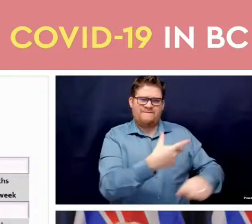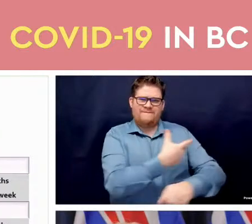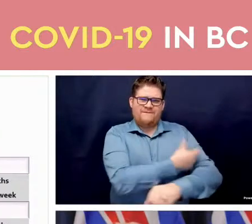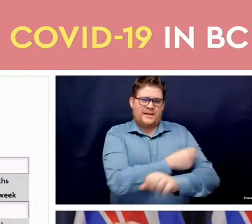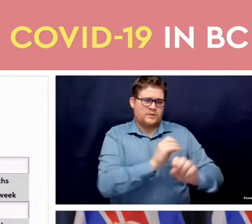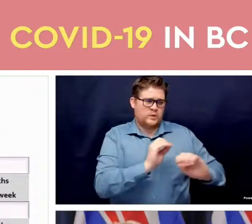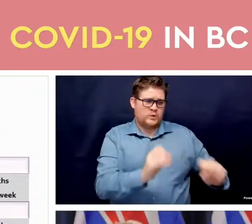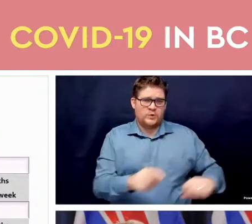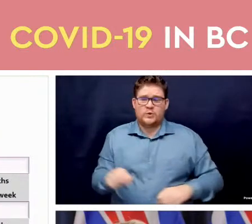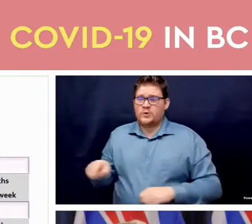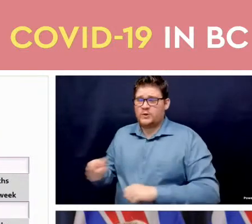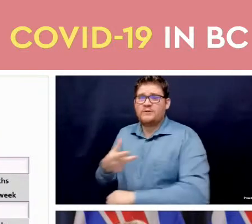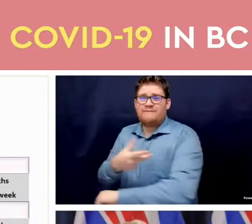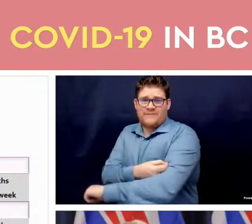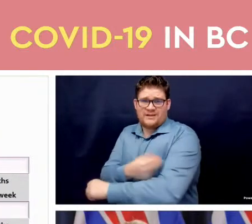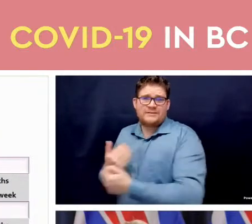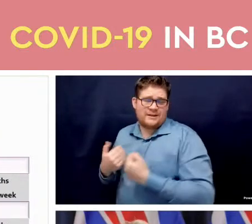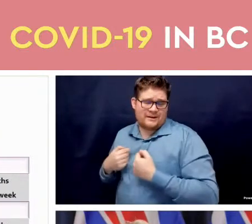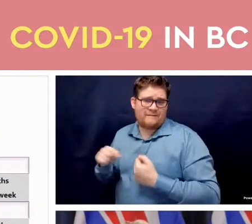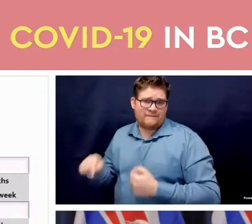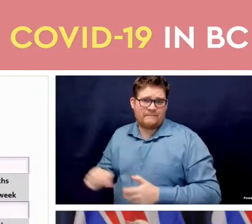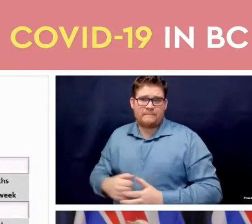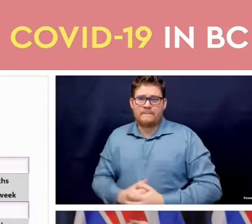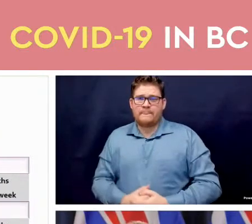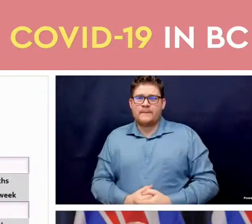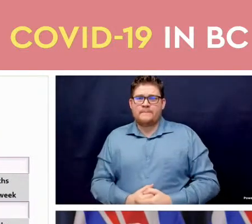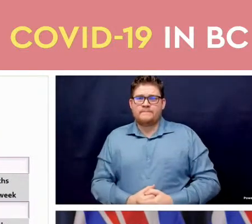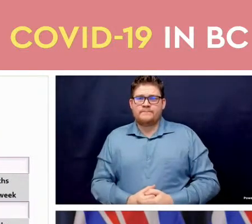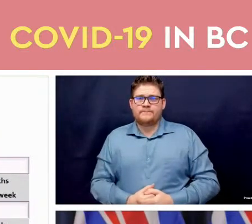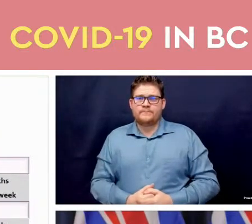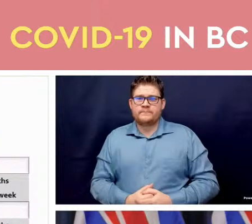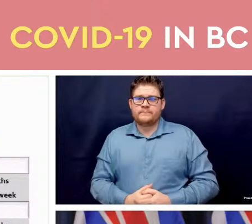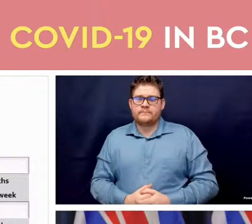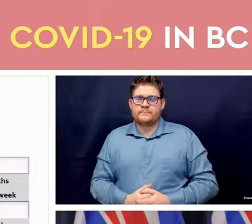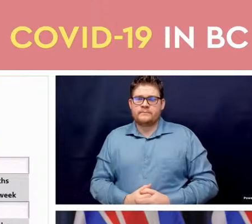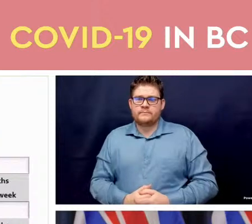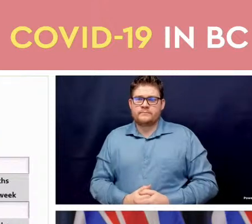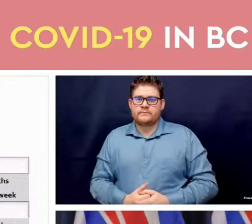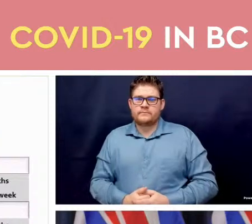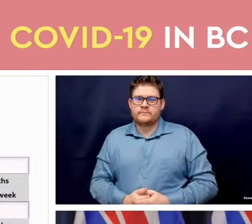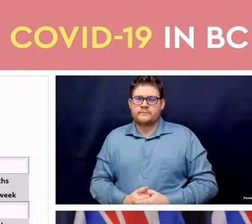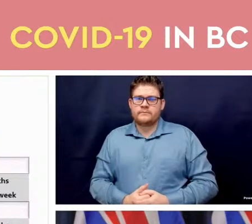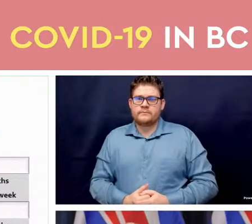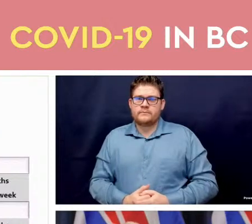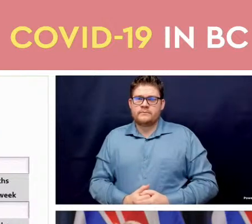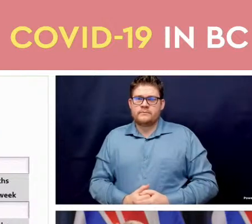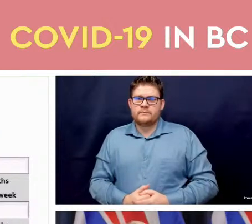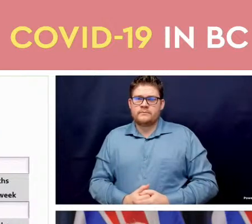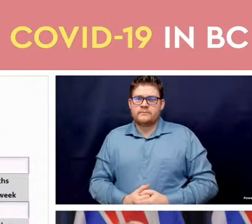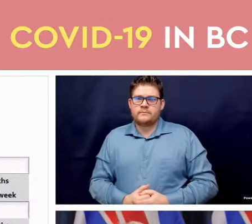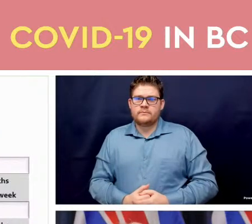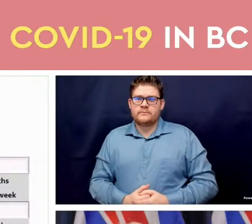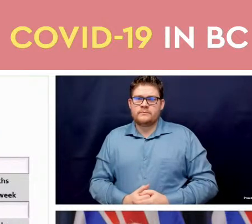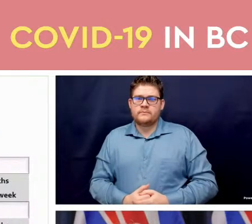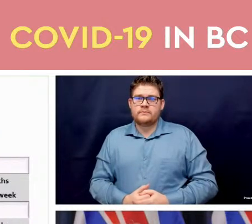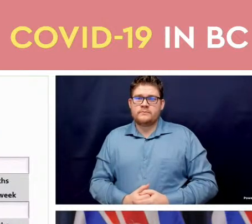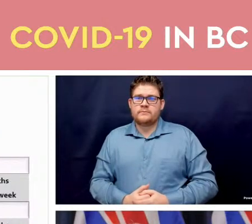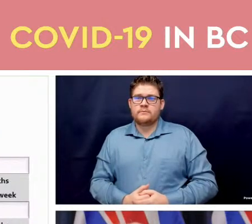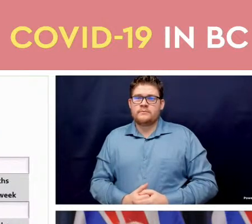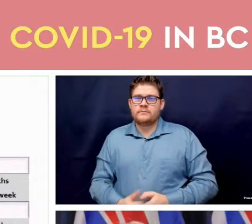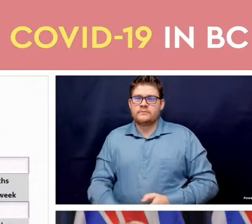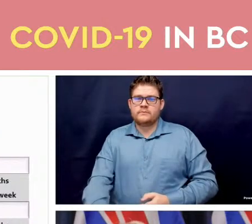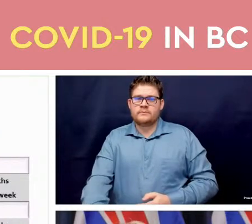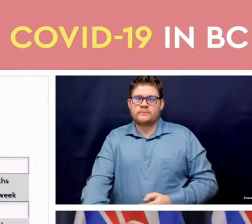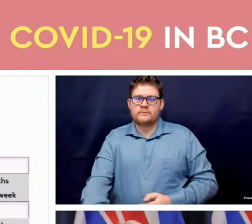I spoke a little bit about the pediatric profile, so this is slide 16. We have seen an increase just this